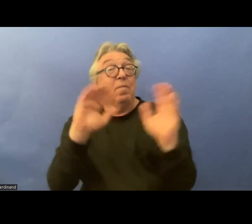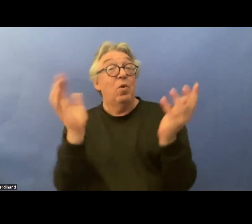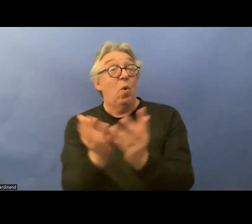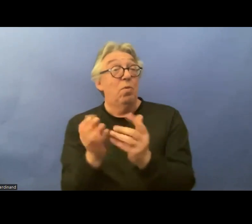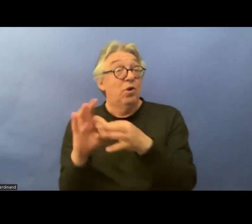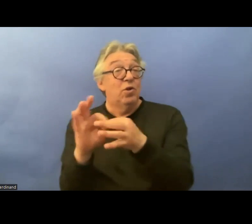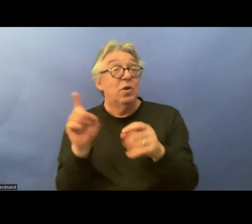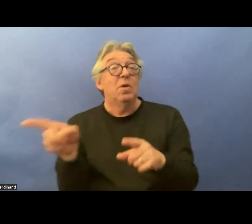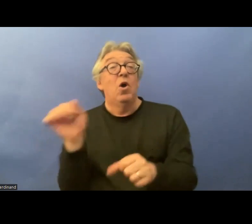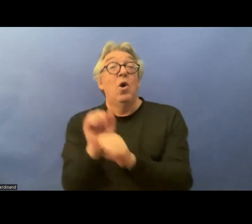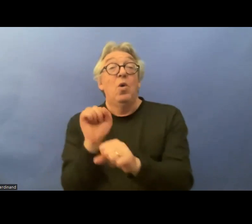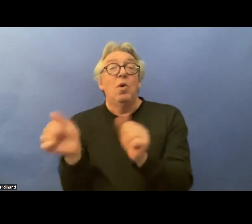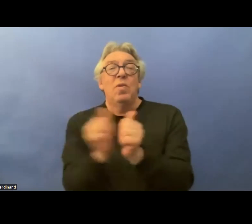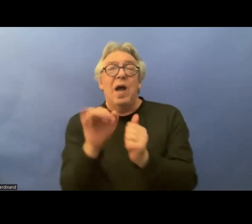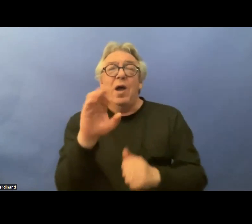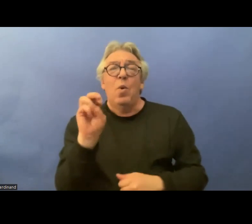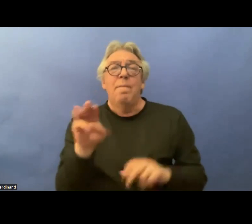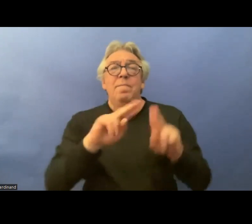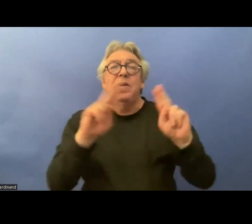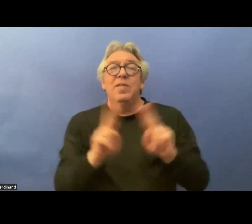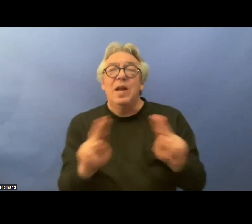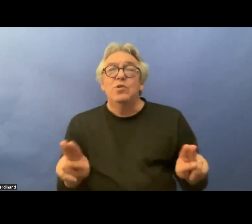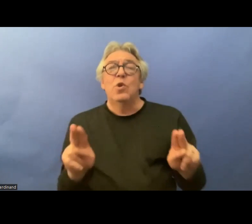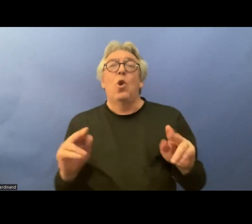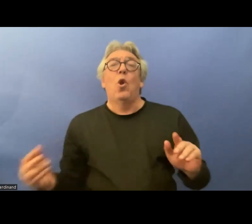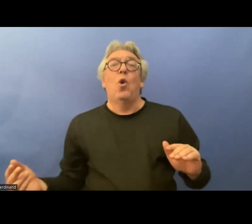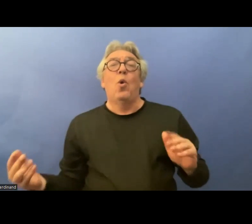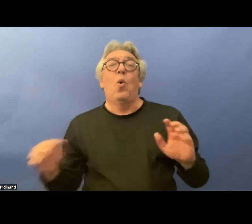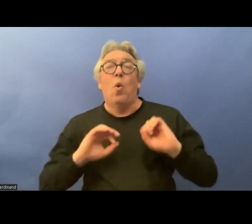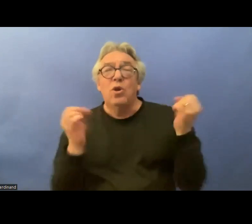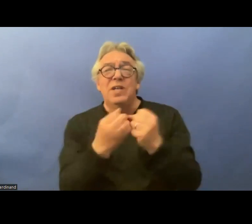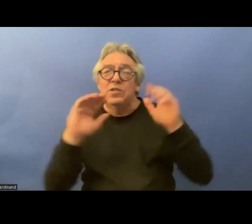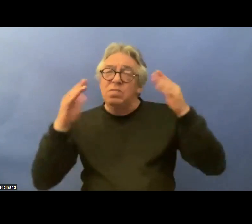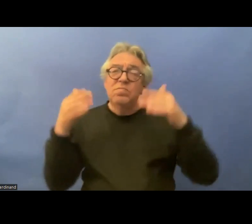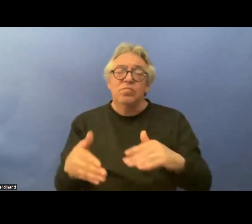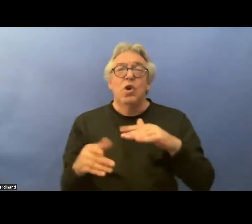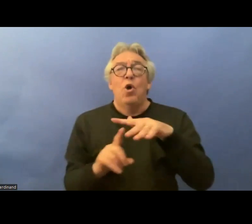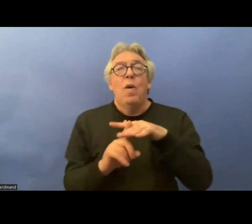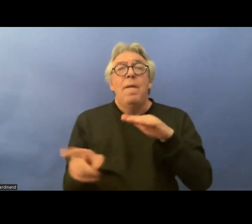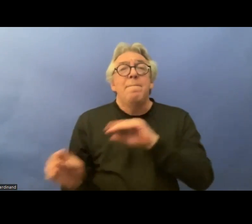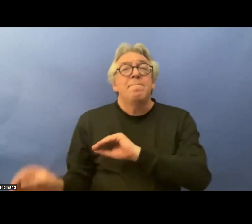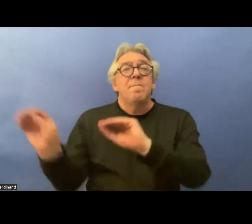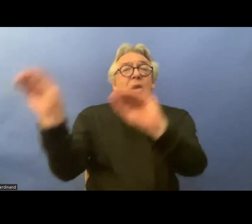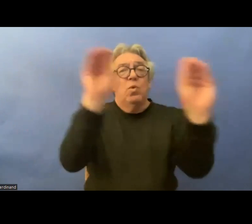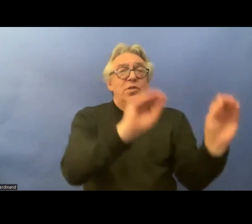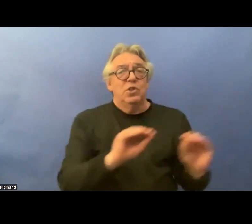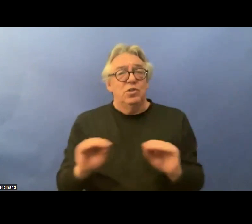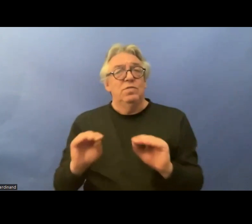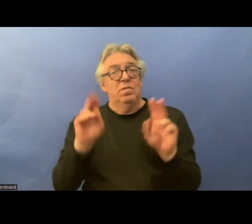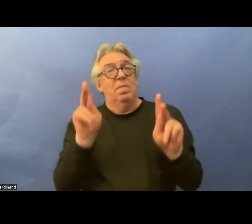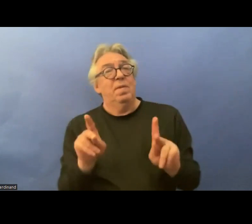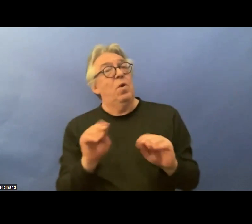tell us a little bit about your work on coordinating disability inclusion within the CCM cluster and the key learning from